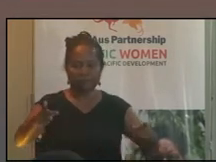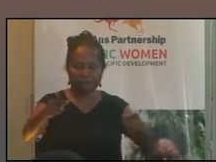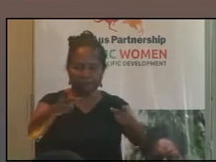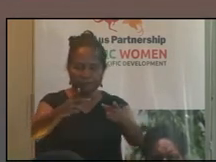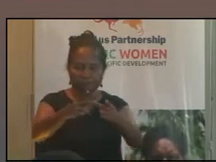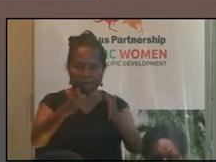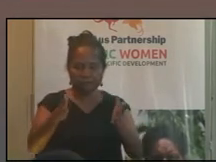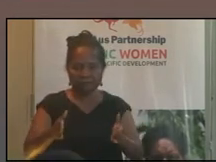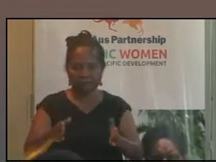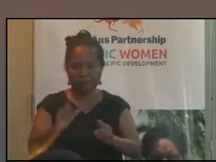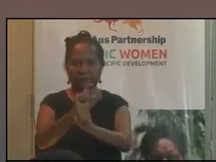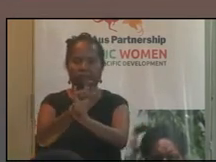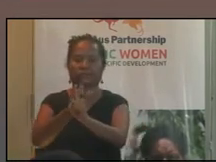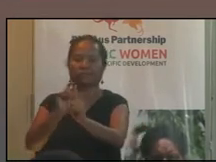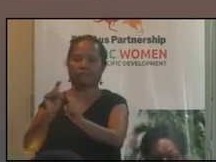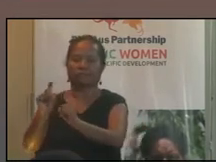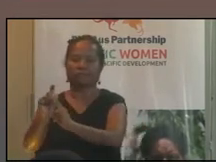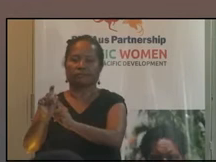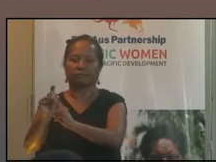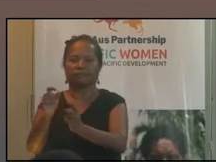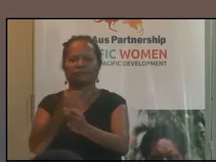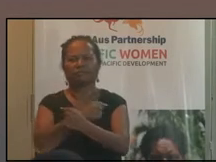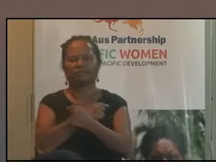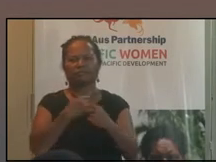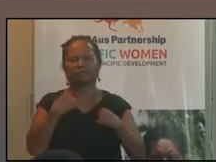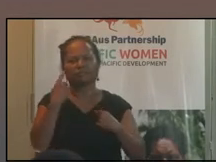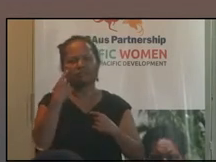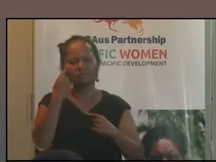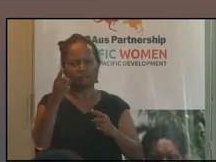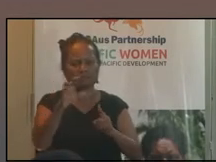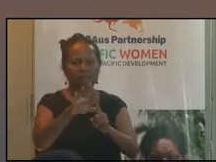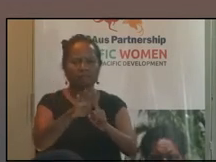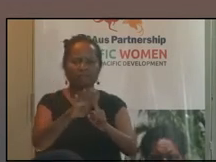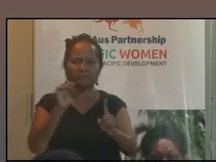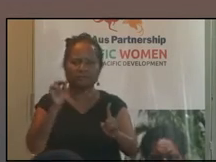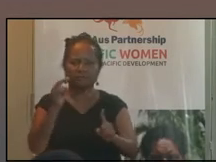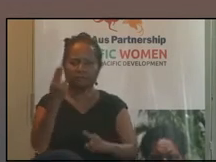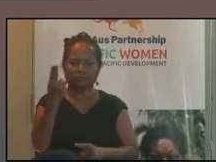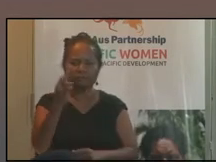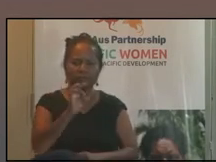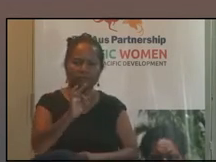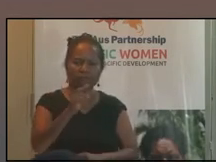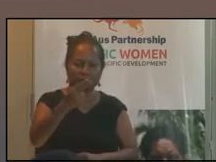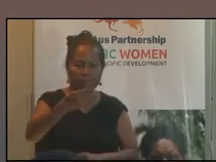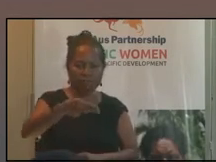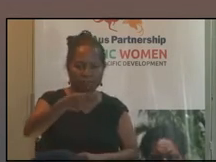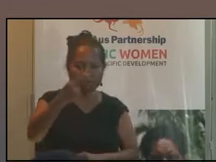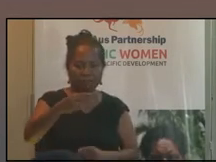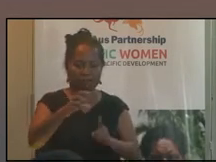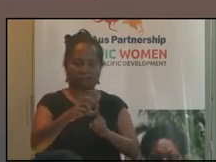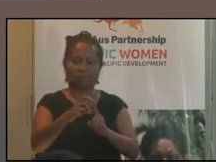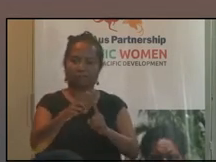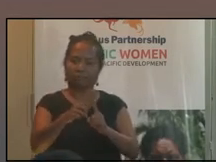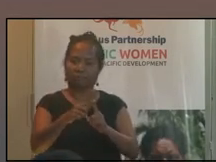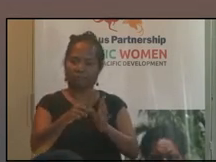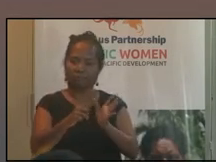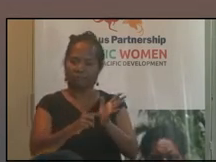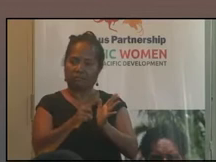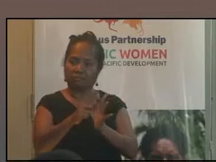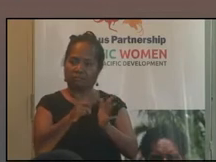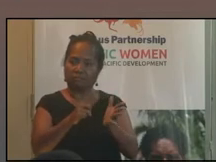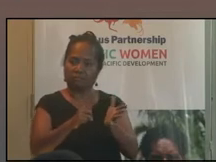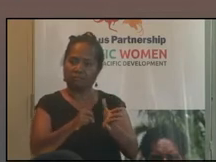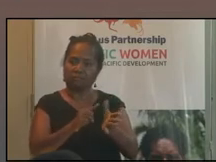that particular electorate. We see that exemplified in 2012 with Delilah Gore's case. The Sohe voters, they're